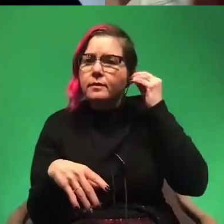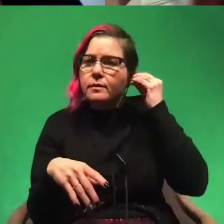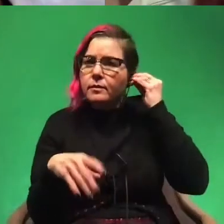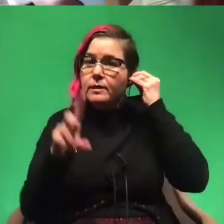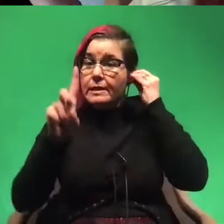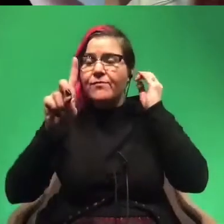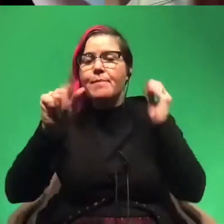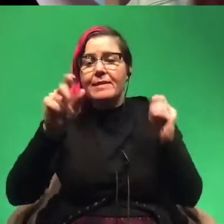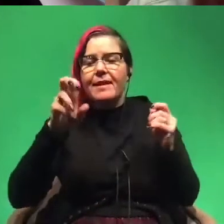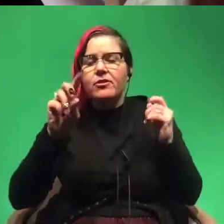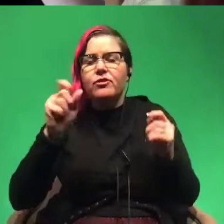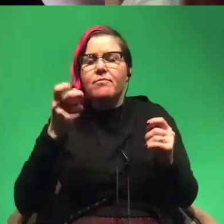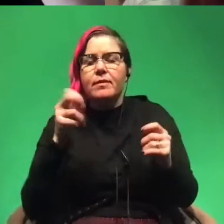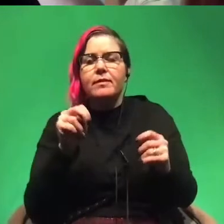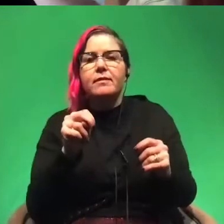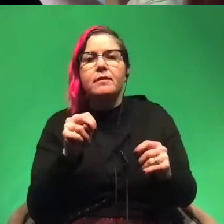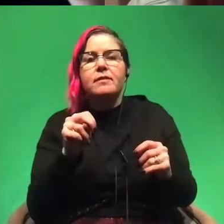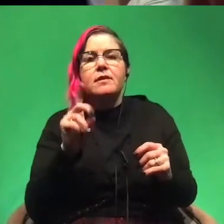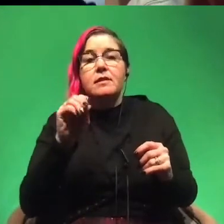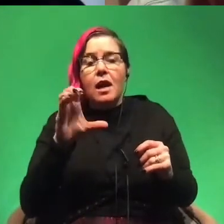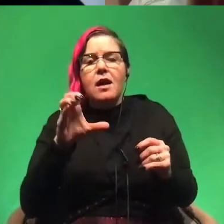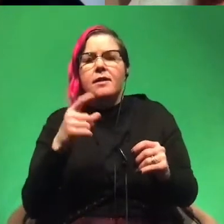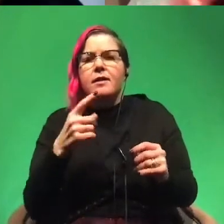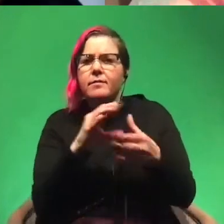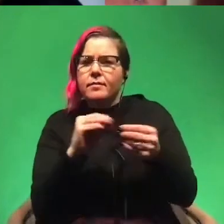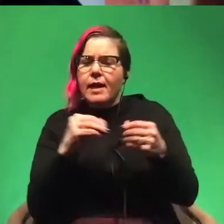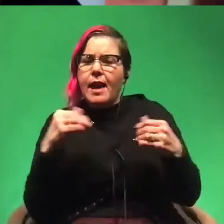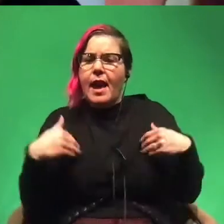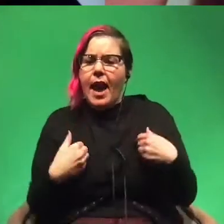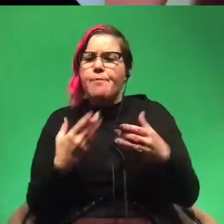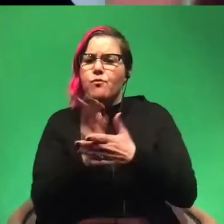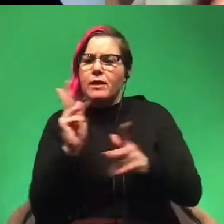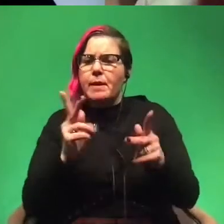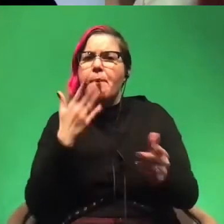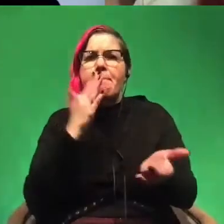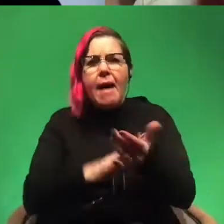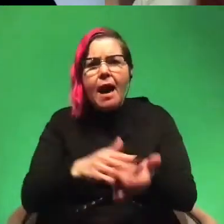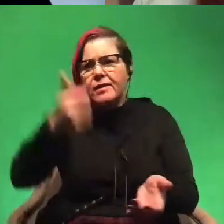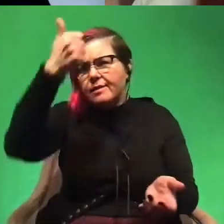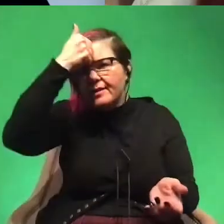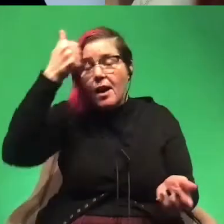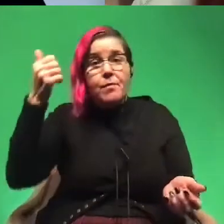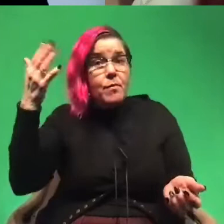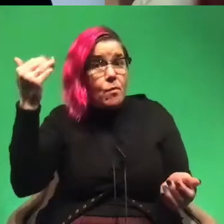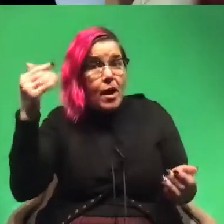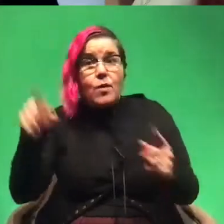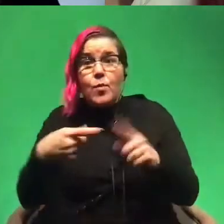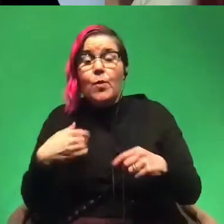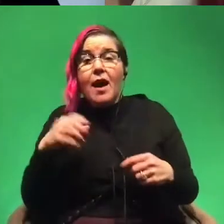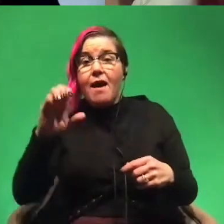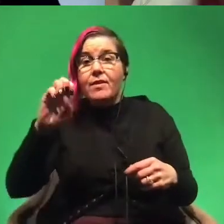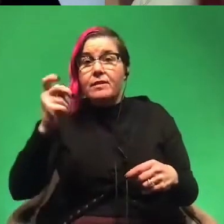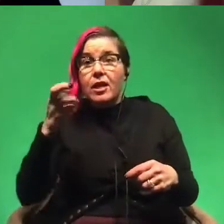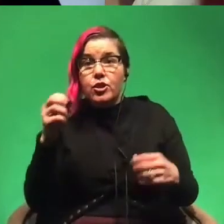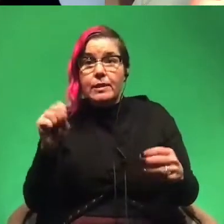Schiffman, actually. So Doc Antle said that animal rights people are bad and dumb because when you have an endangered species, making more of